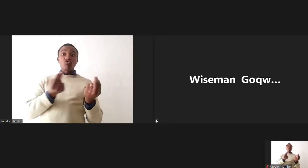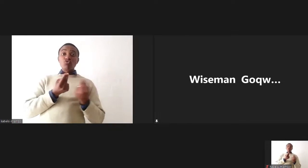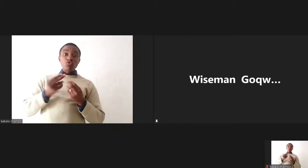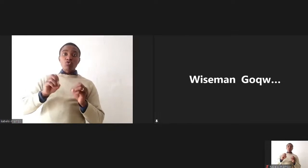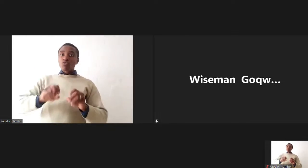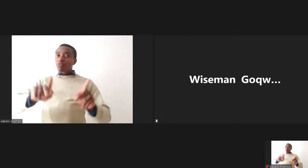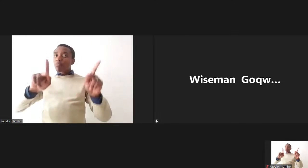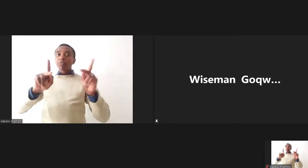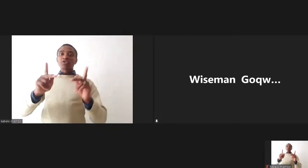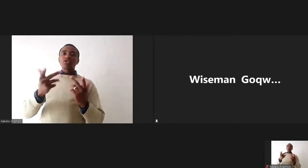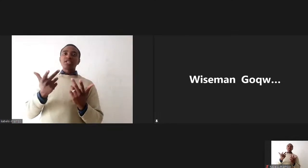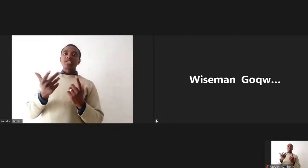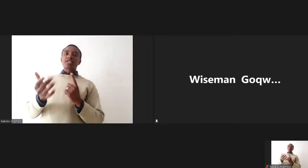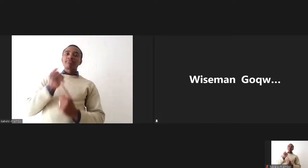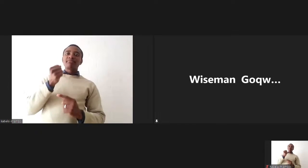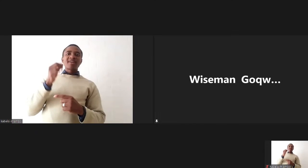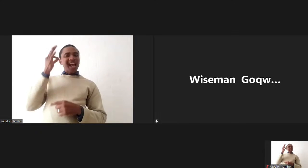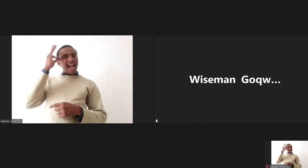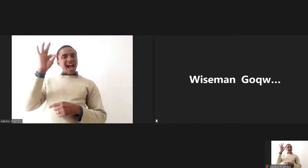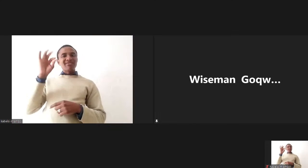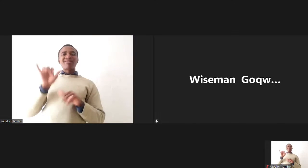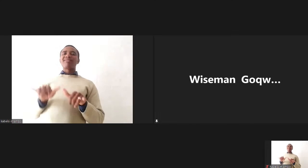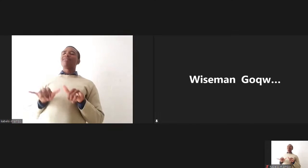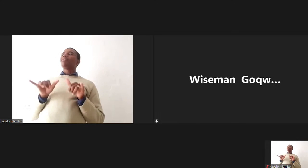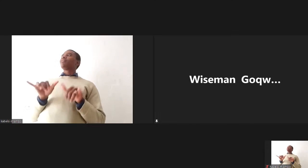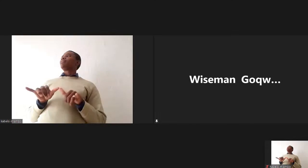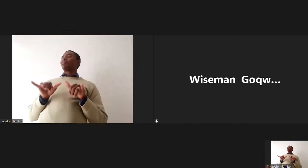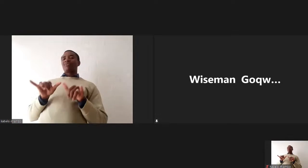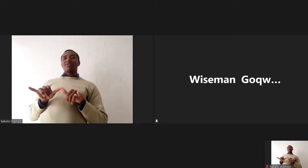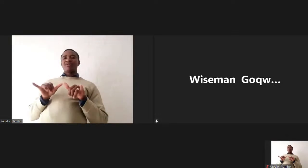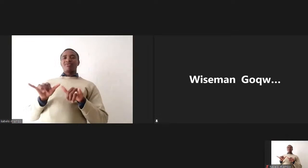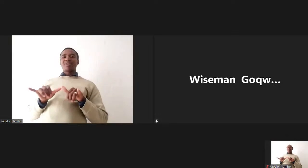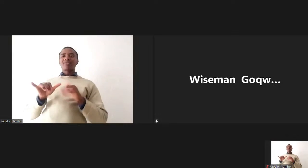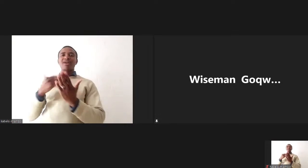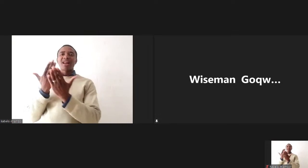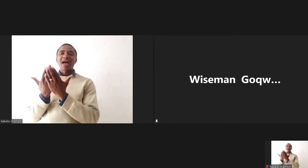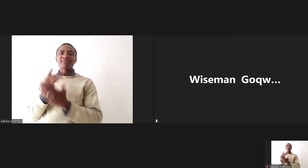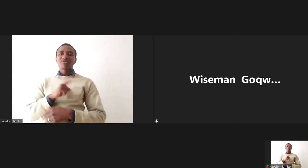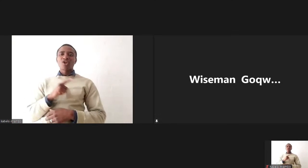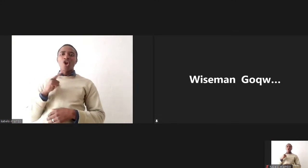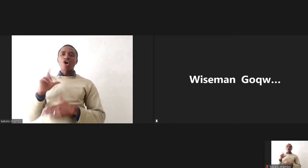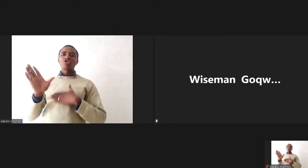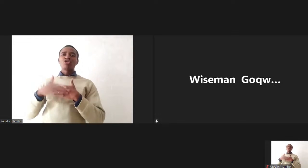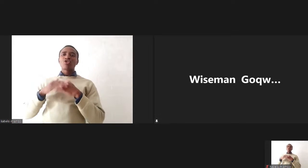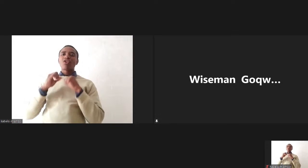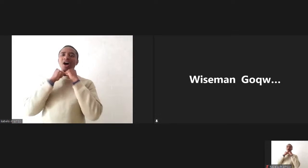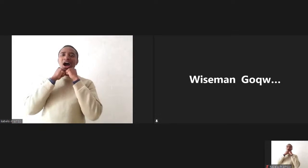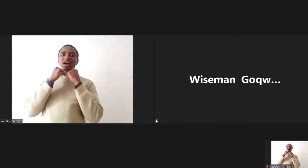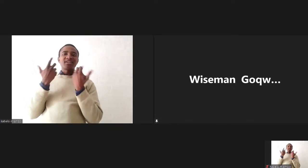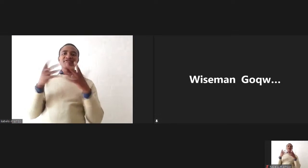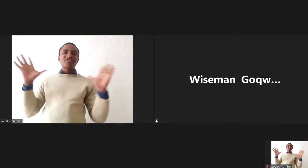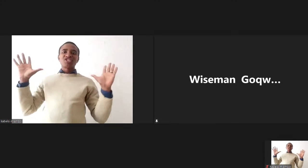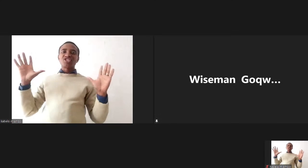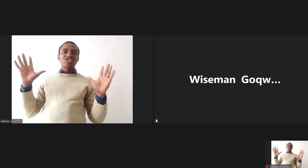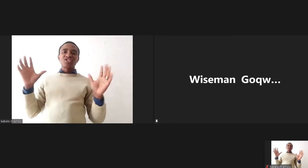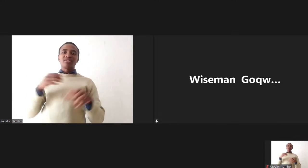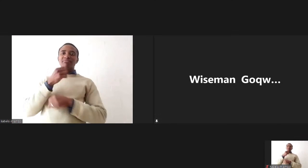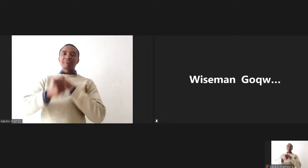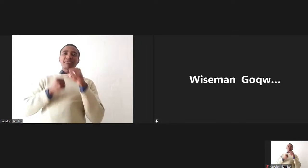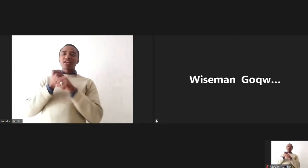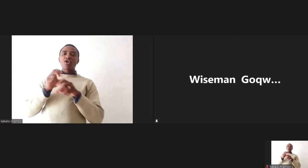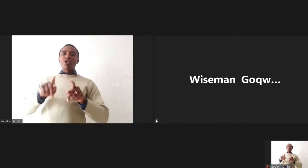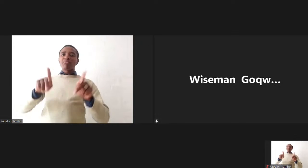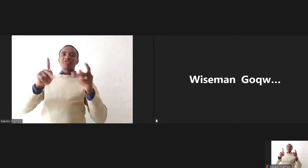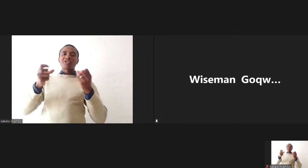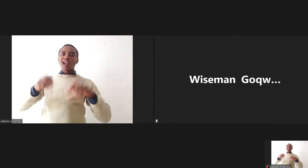up. And government, you always have to wait for government cycles. If applications close in August, you are out for that year, of which there could be opportunities that the farmers